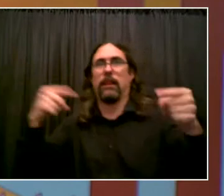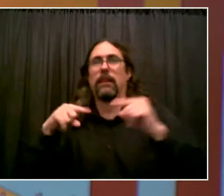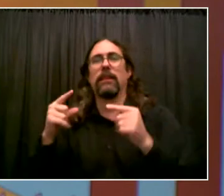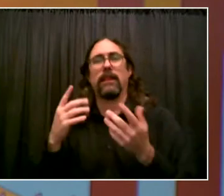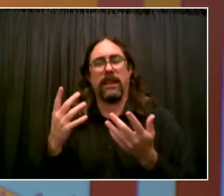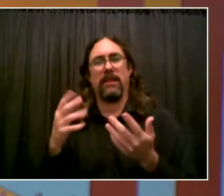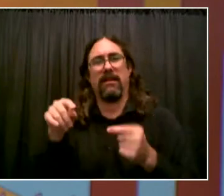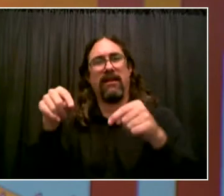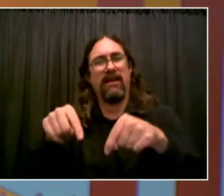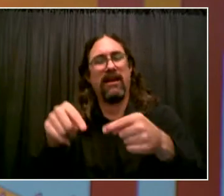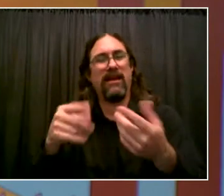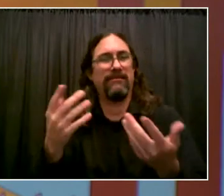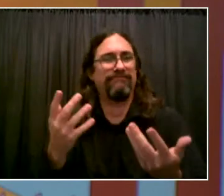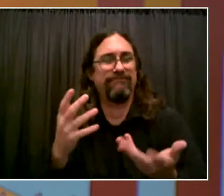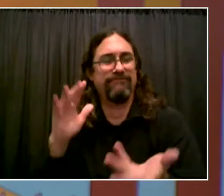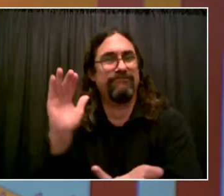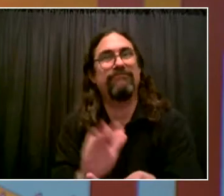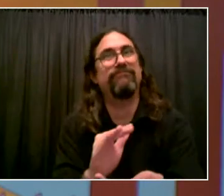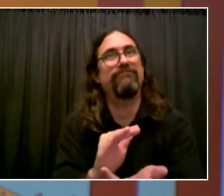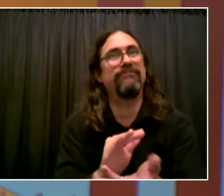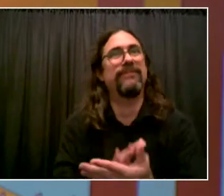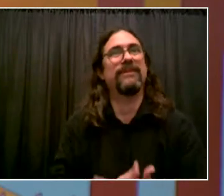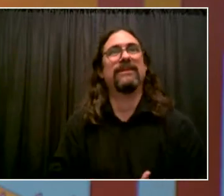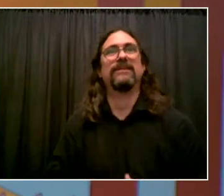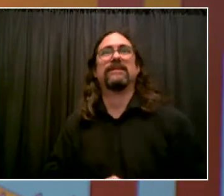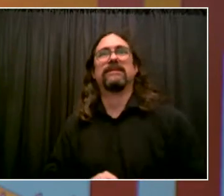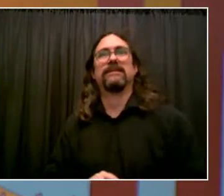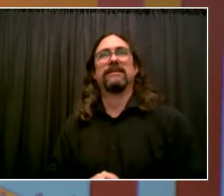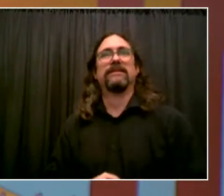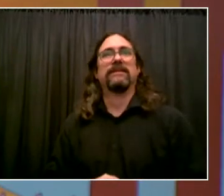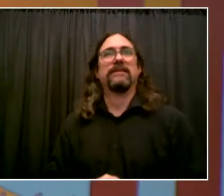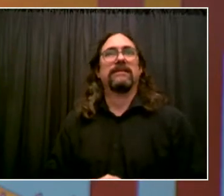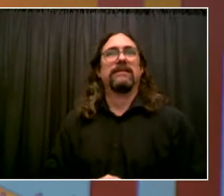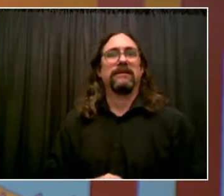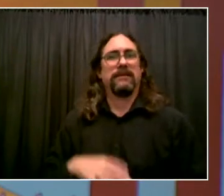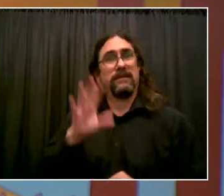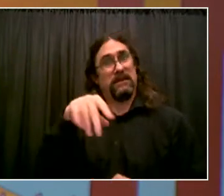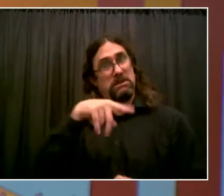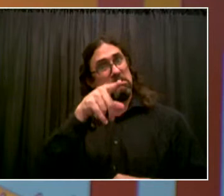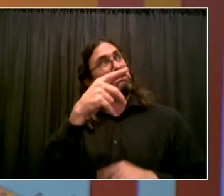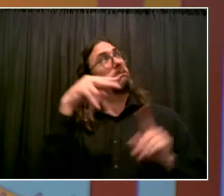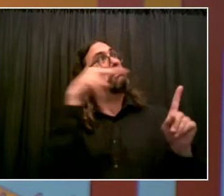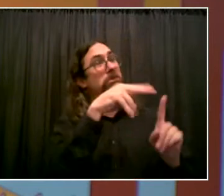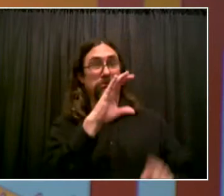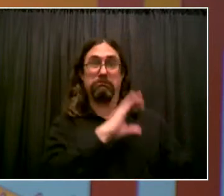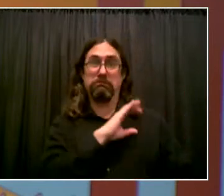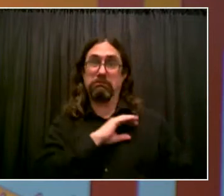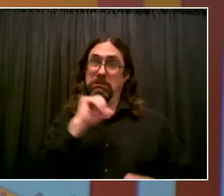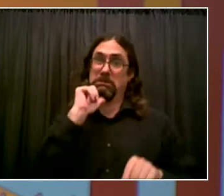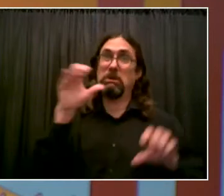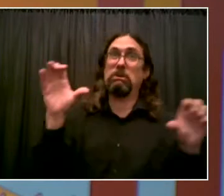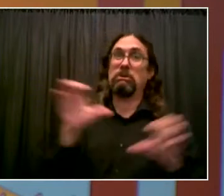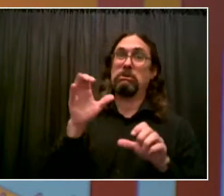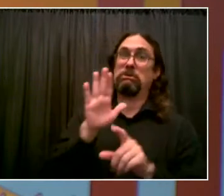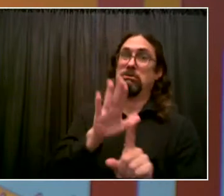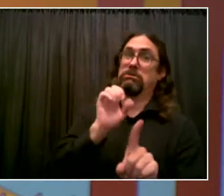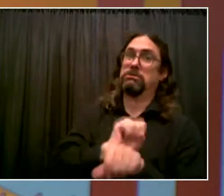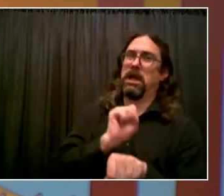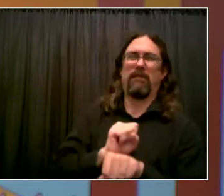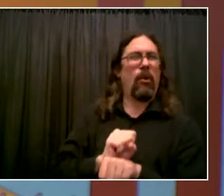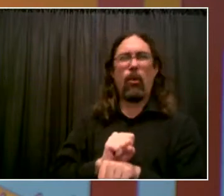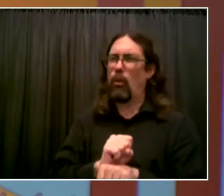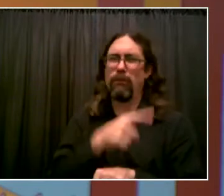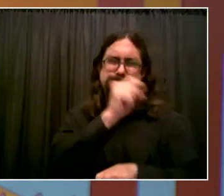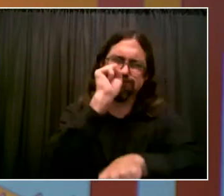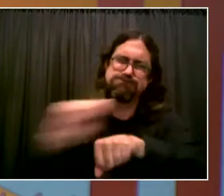the circumstance of COVID. But I do expect as we come out of COVID to see those enforcement levels intensify again. Go ahead, Julia.